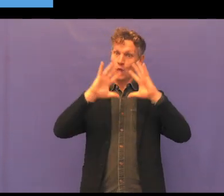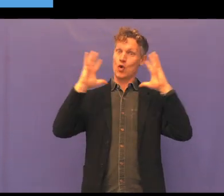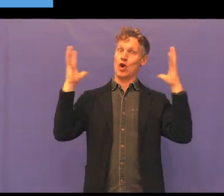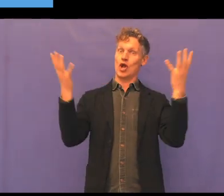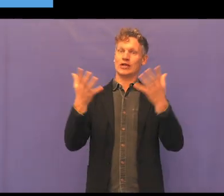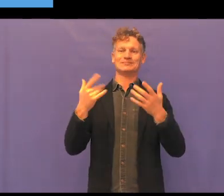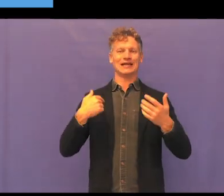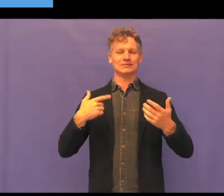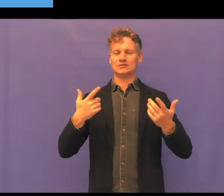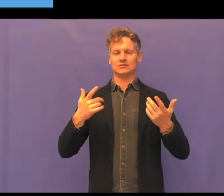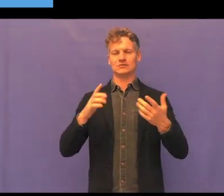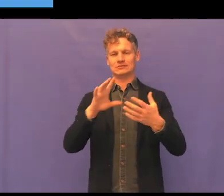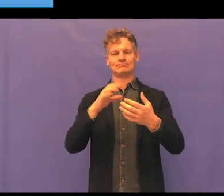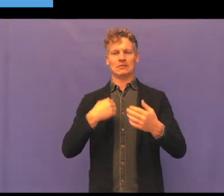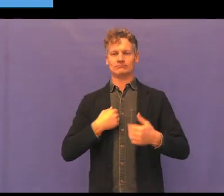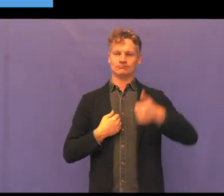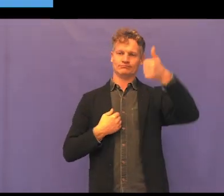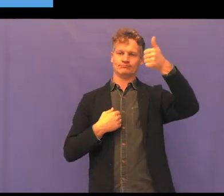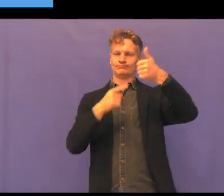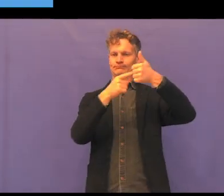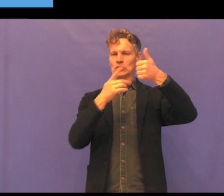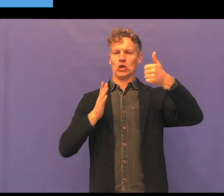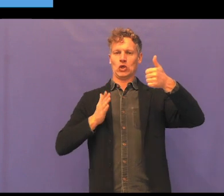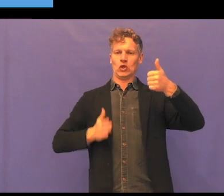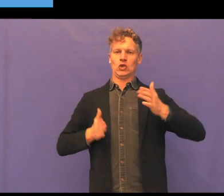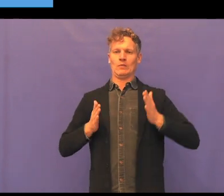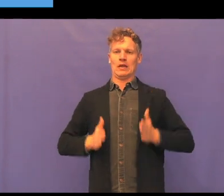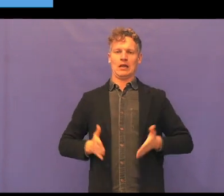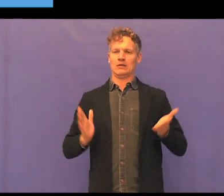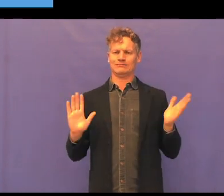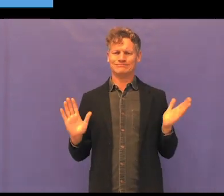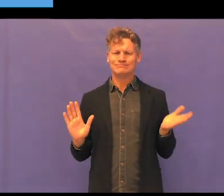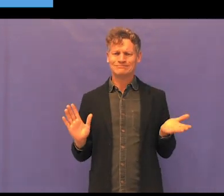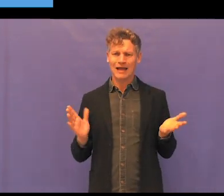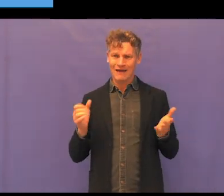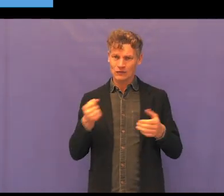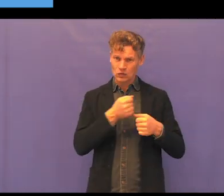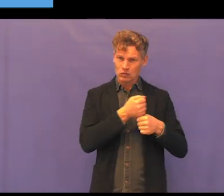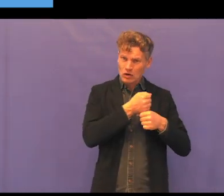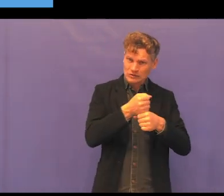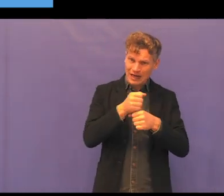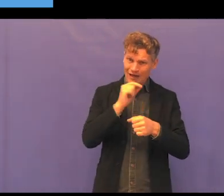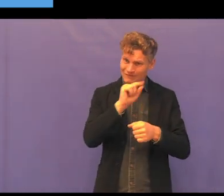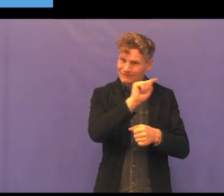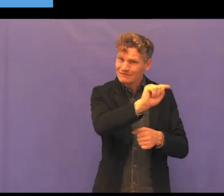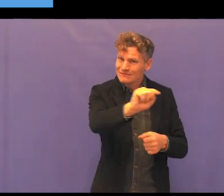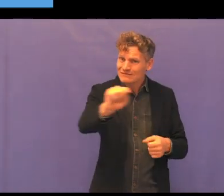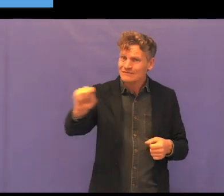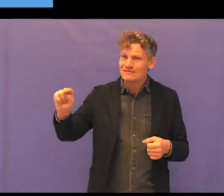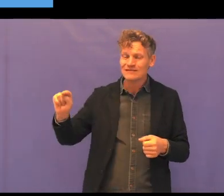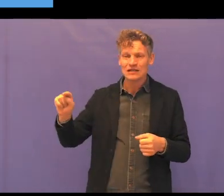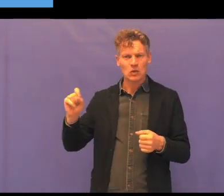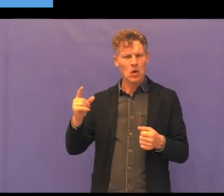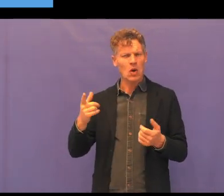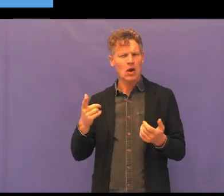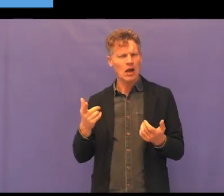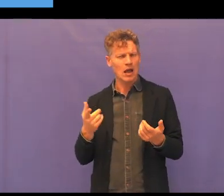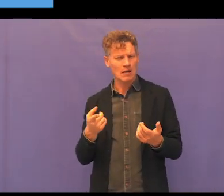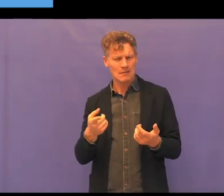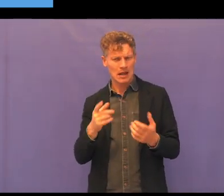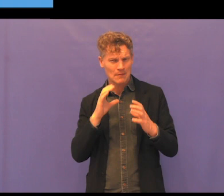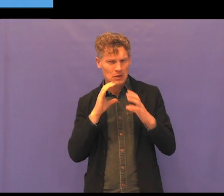about what are the translational consequences of this representational capacity.